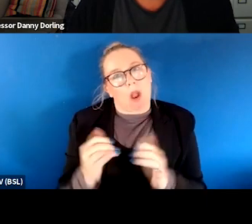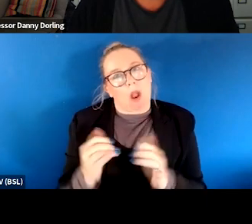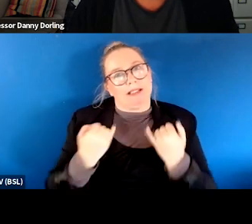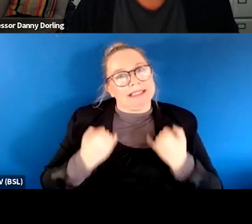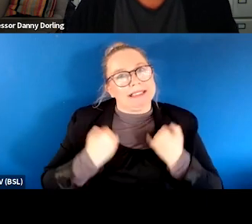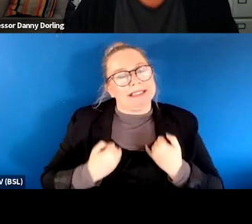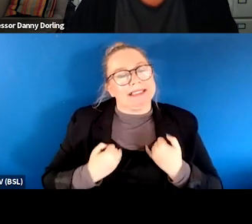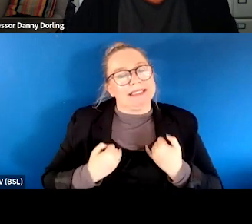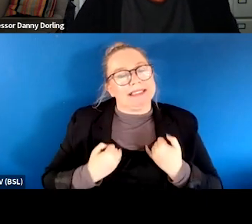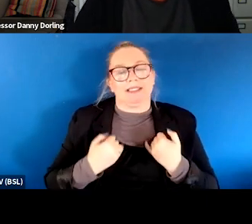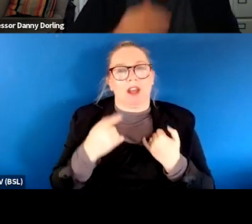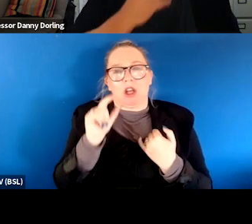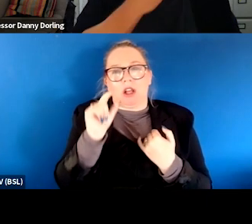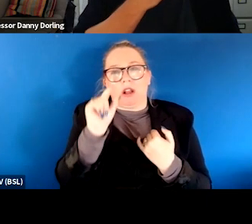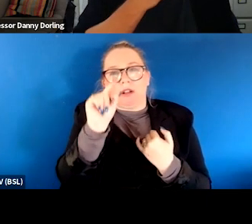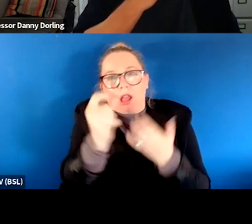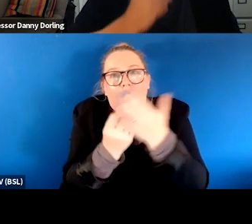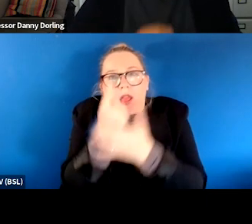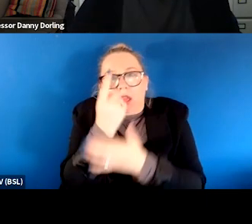COVID-19.